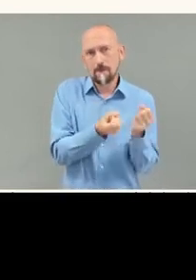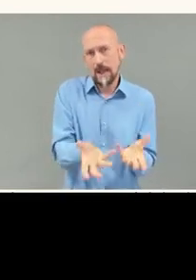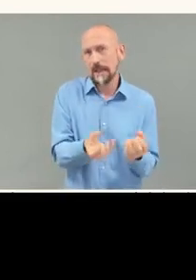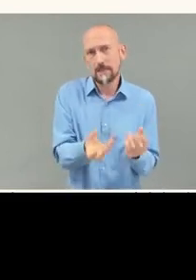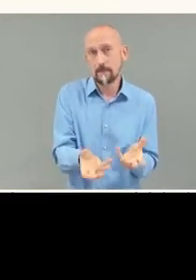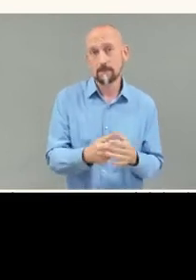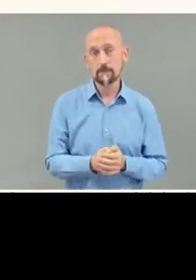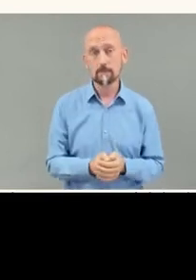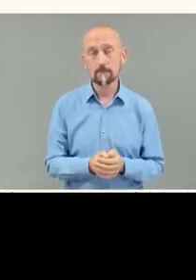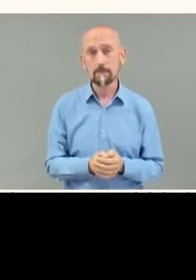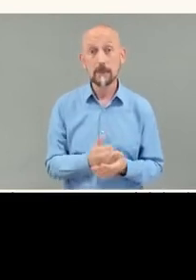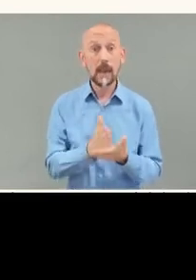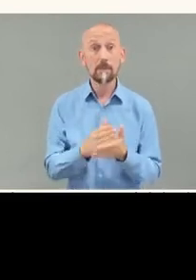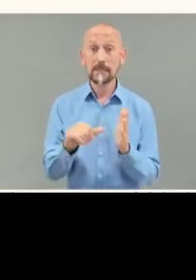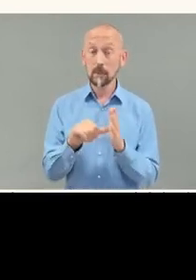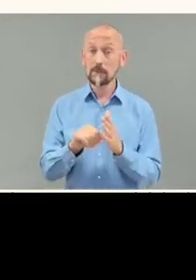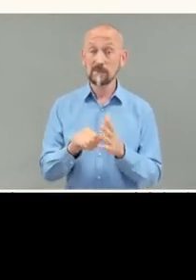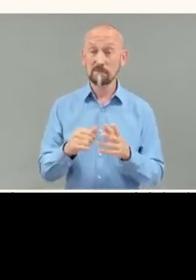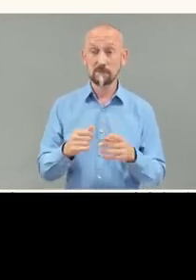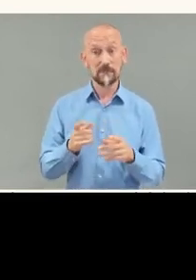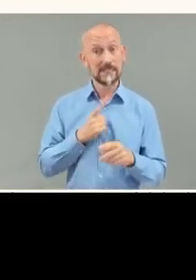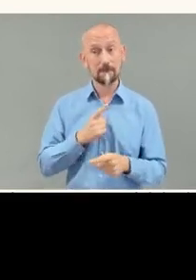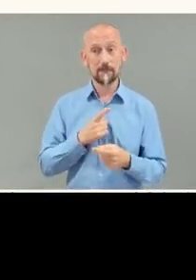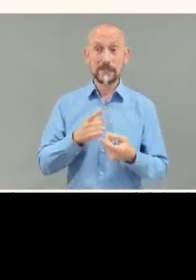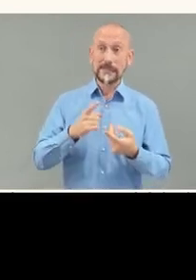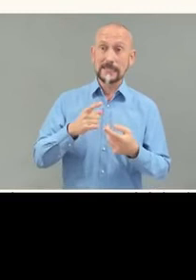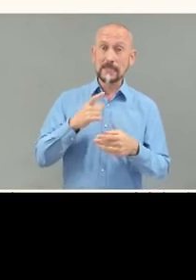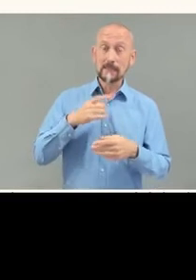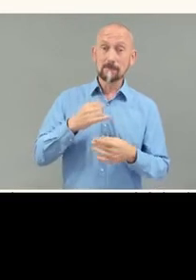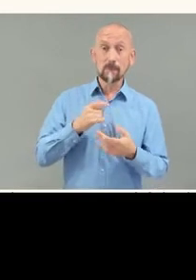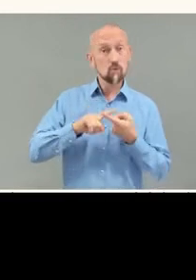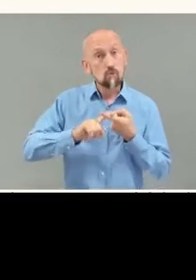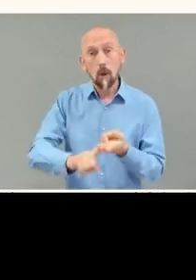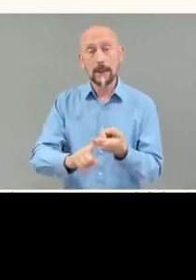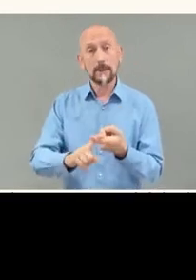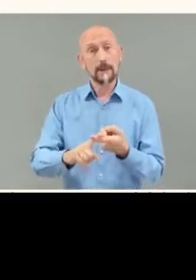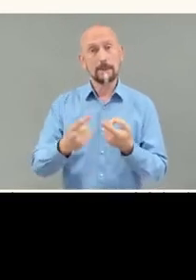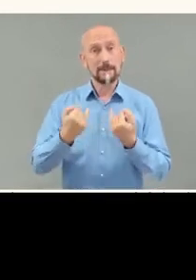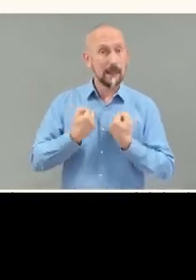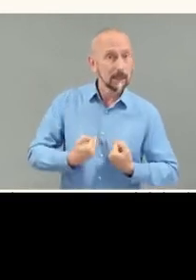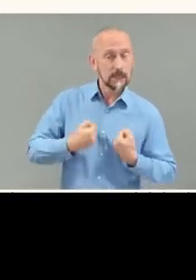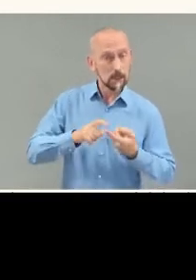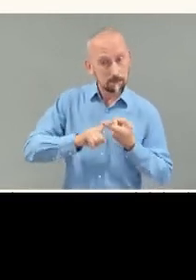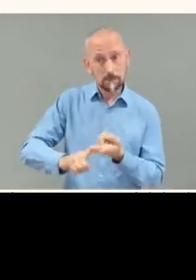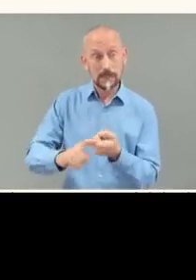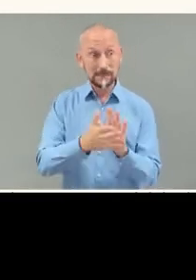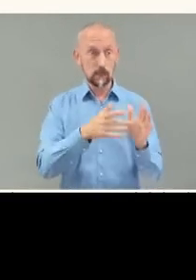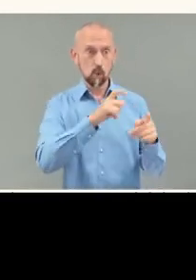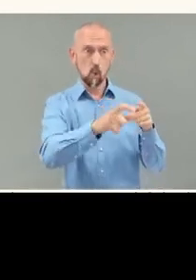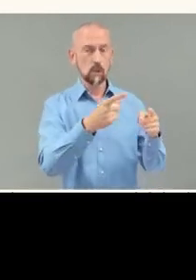when you do have a chronic health condition and the course is unrelenting in terms of the